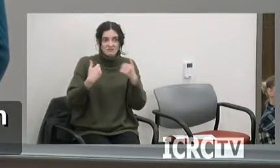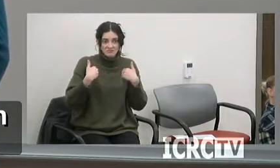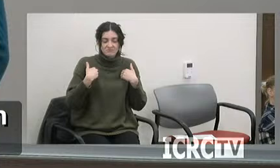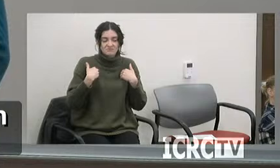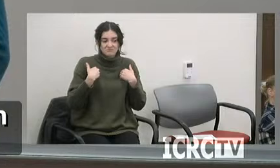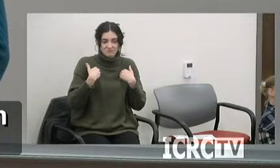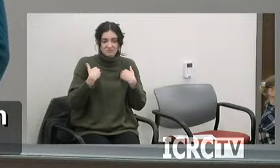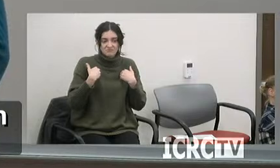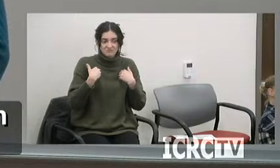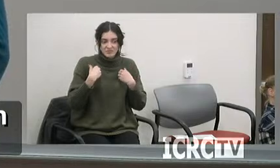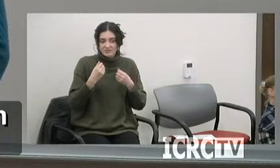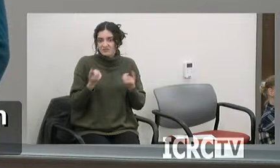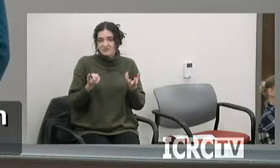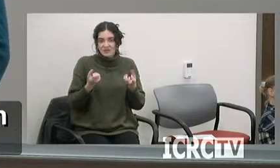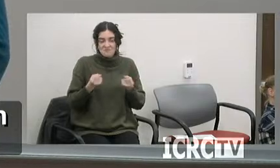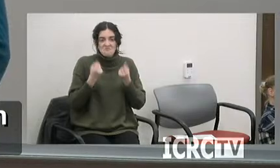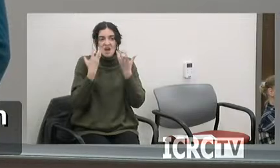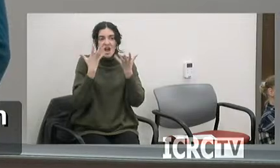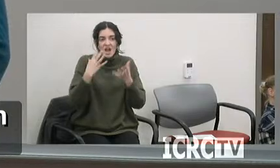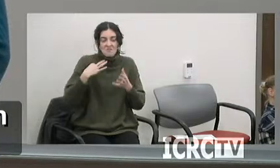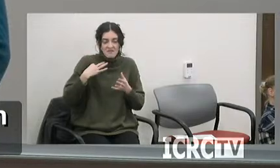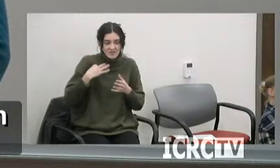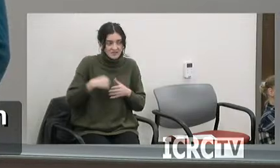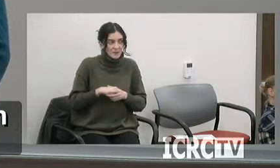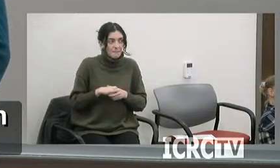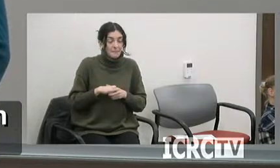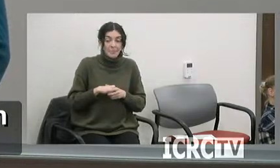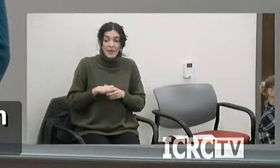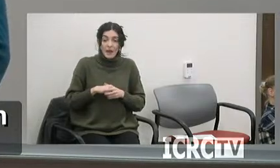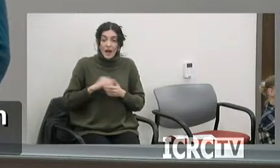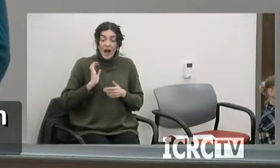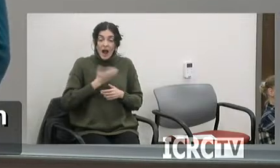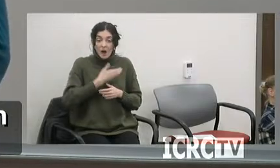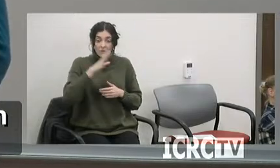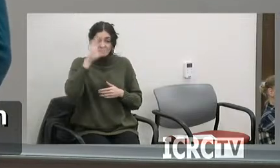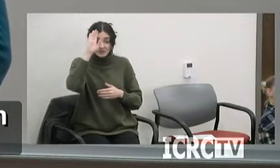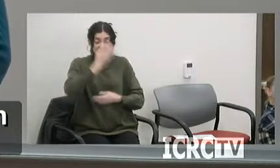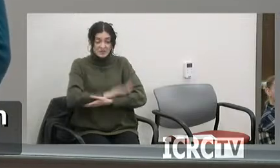Blake, was invited to participate in the marching band in 8th grade.